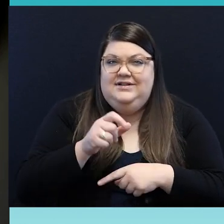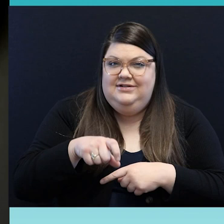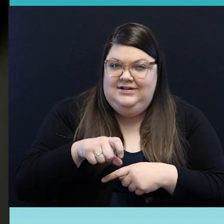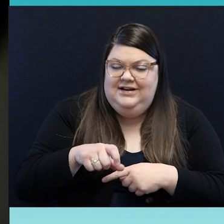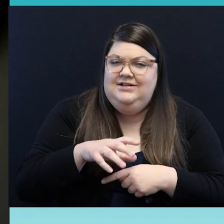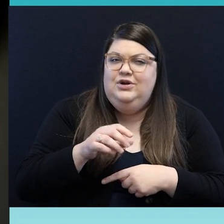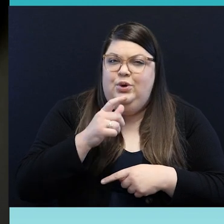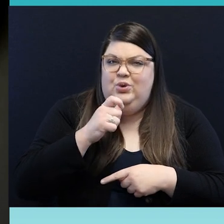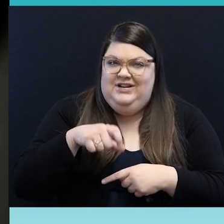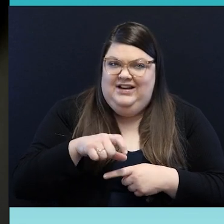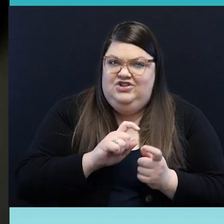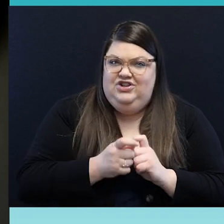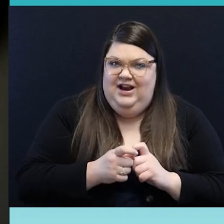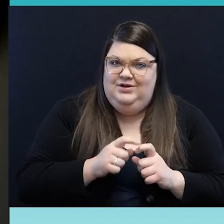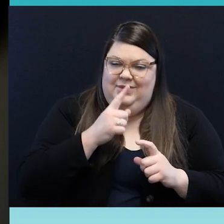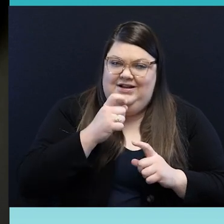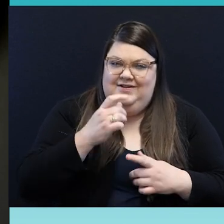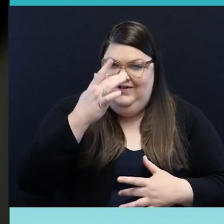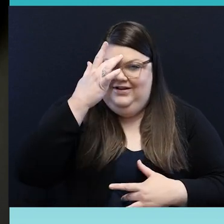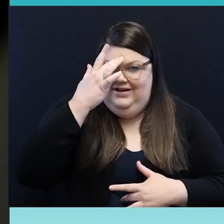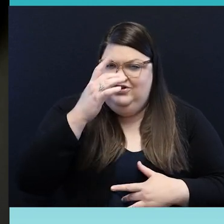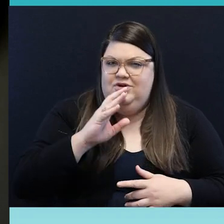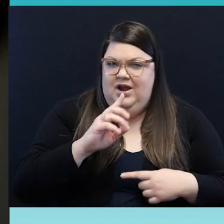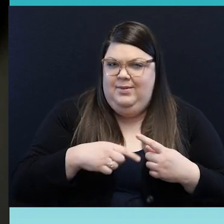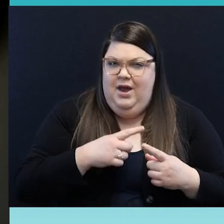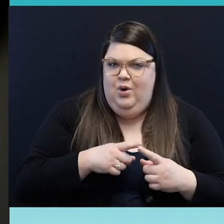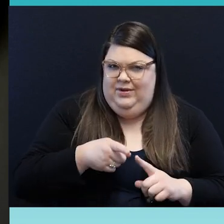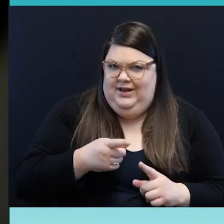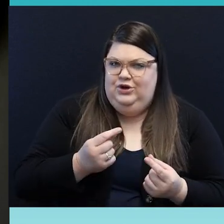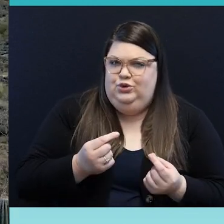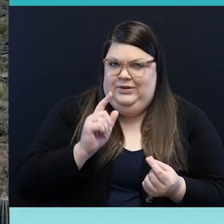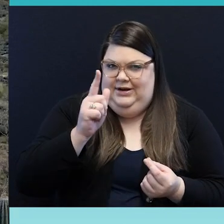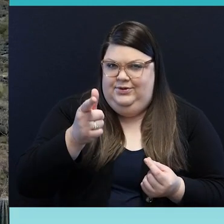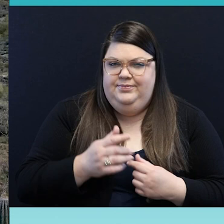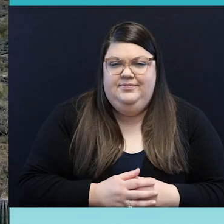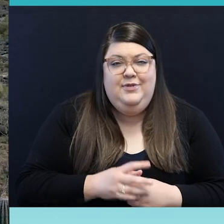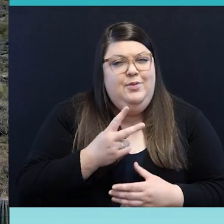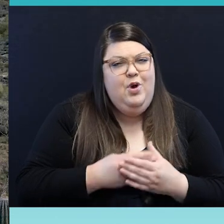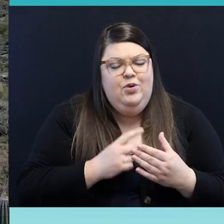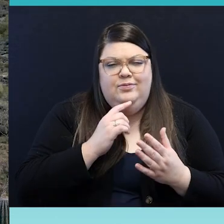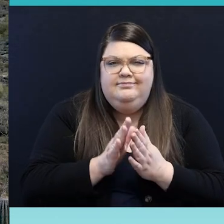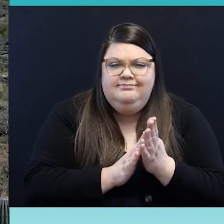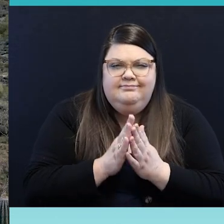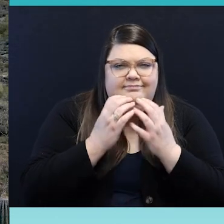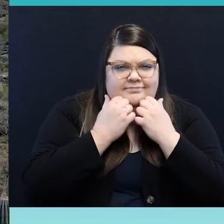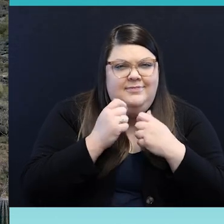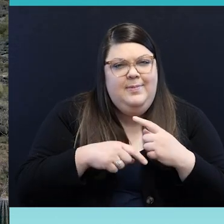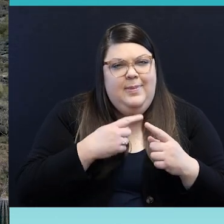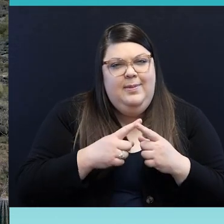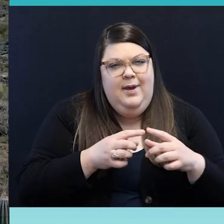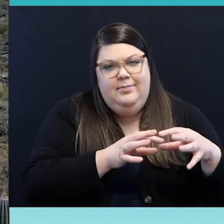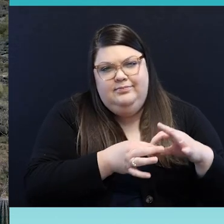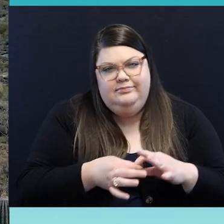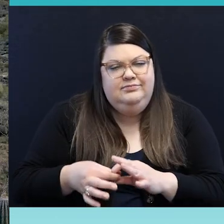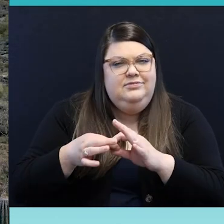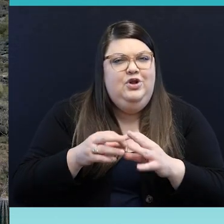age or illness. And she'll be talking a little bit about what conjecture does later on. Both are passionate about bridging the worlds of healthcare